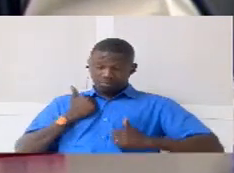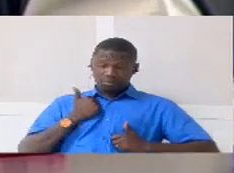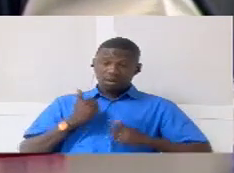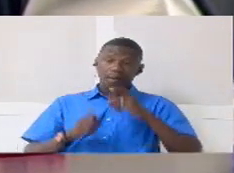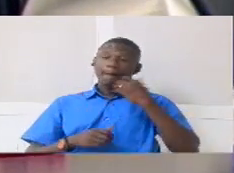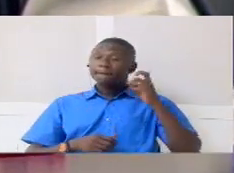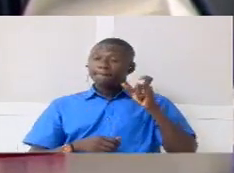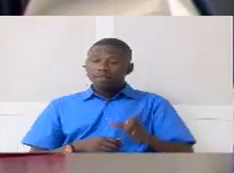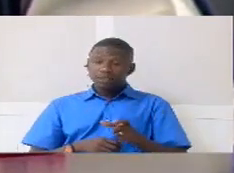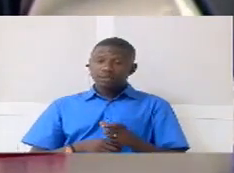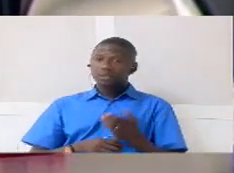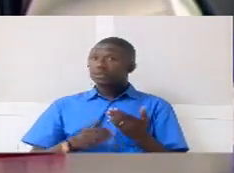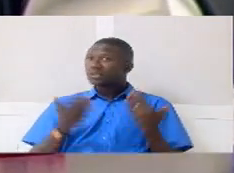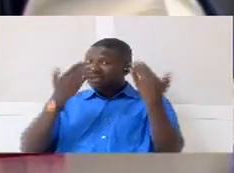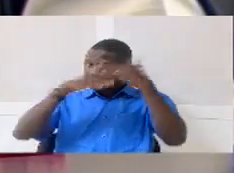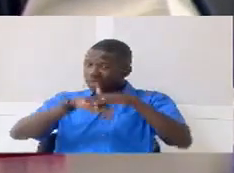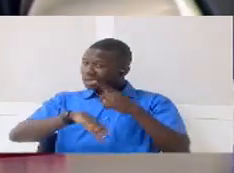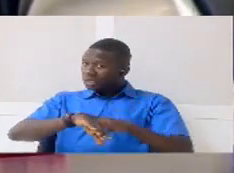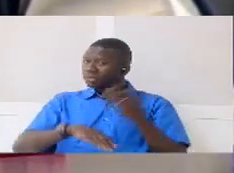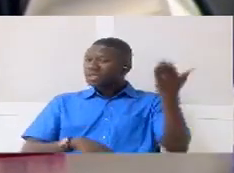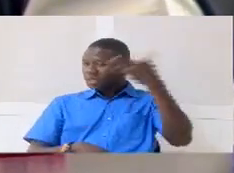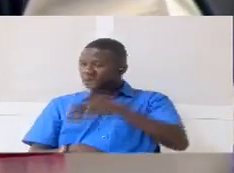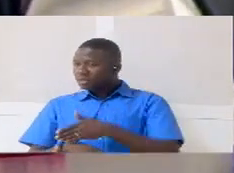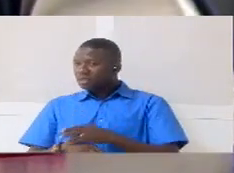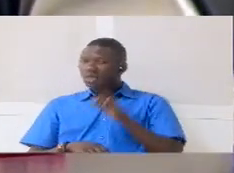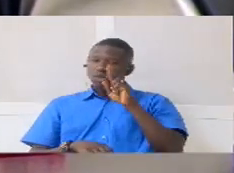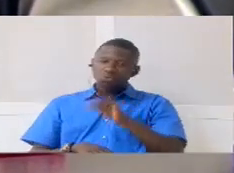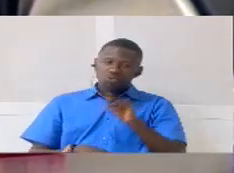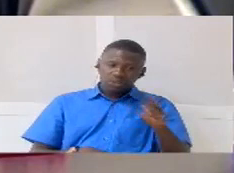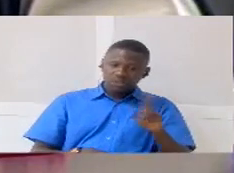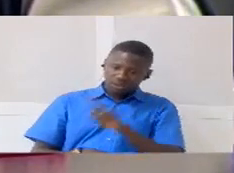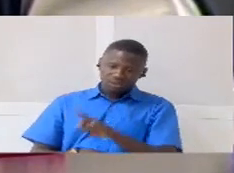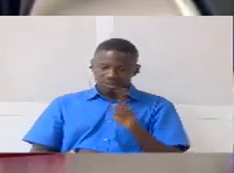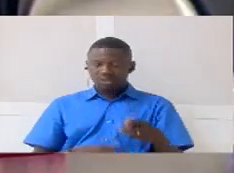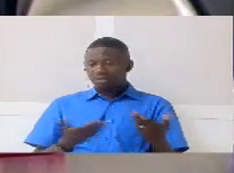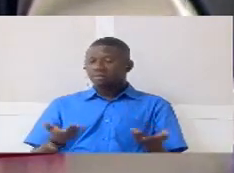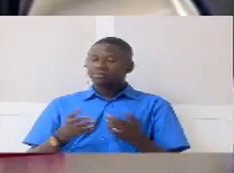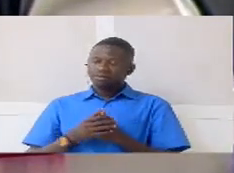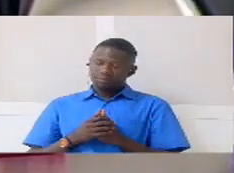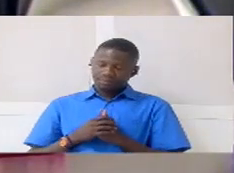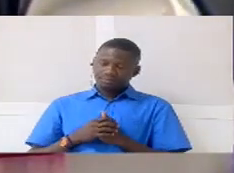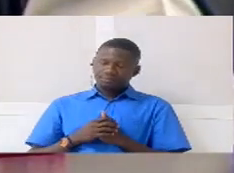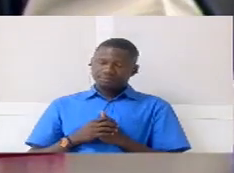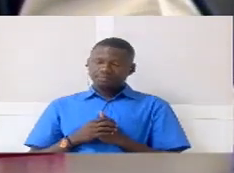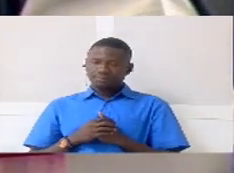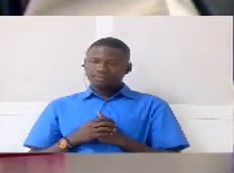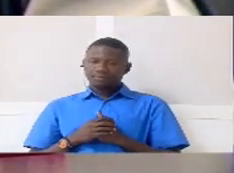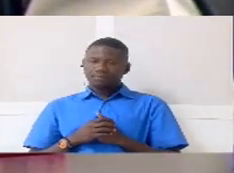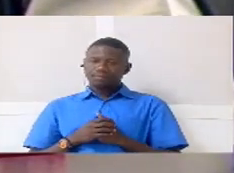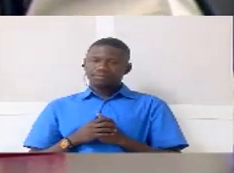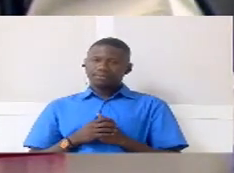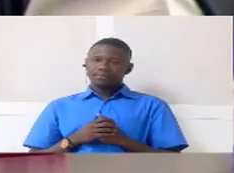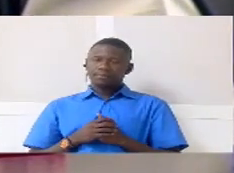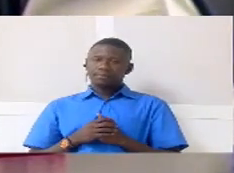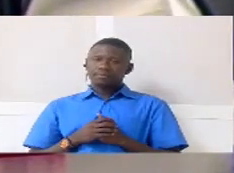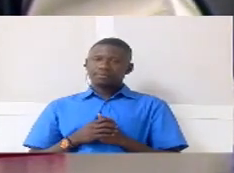And well aka ke wol aka fink wol la fo atuta prisoner le bulu sa mo le ba fo la ye minke la. Well, it's